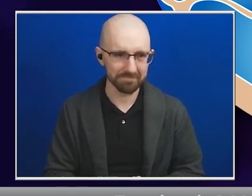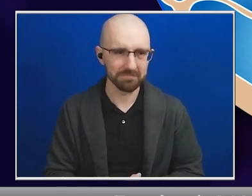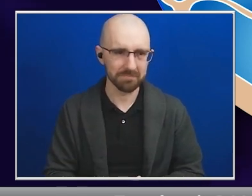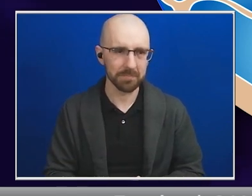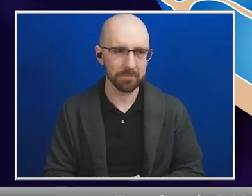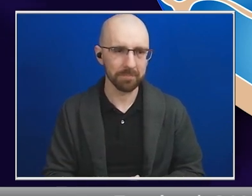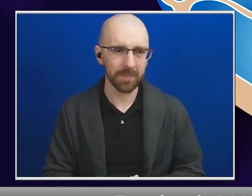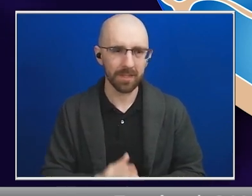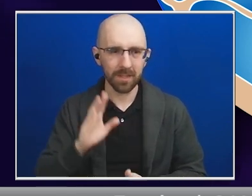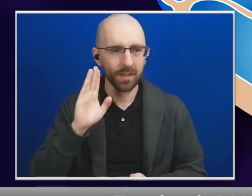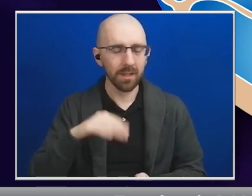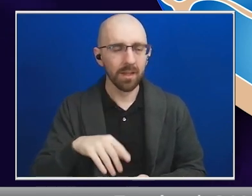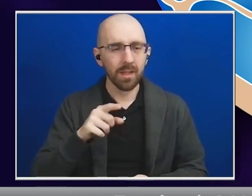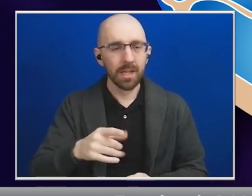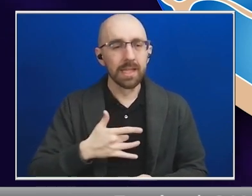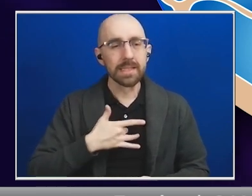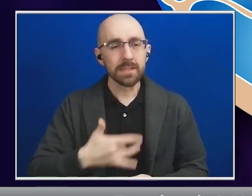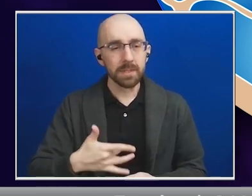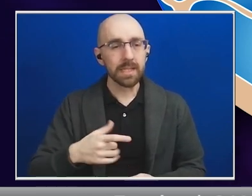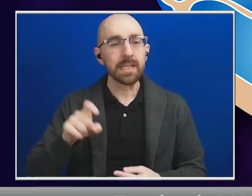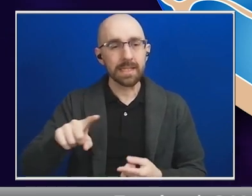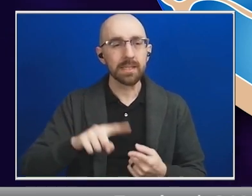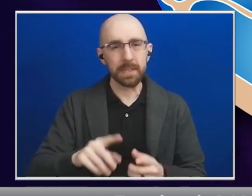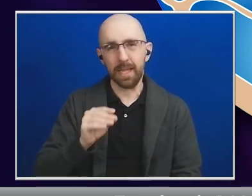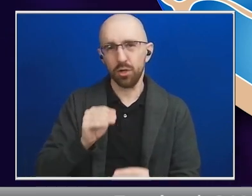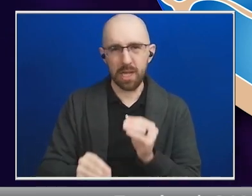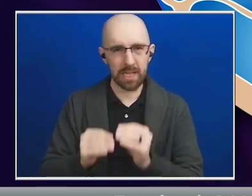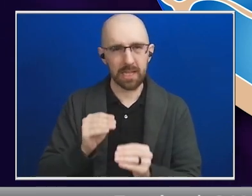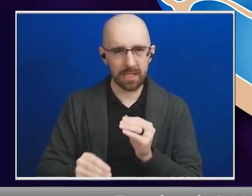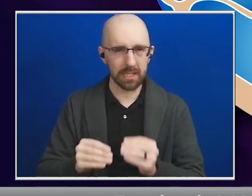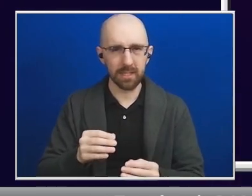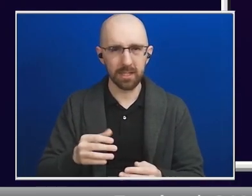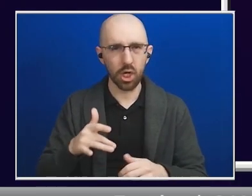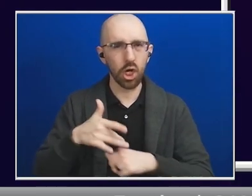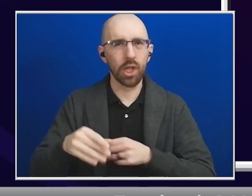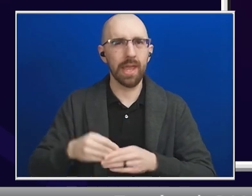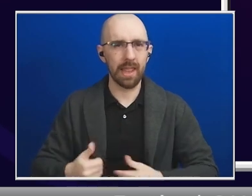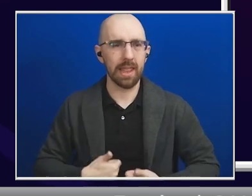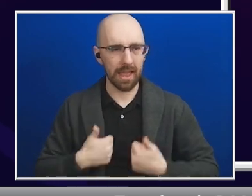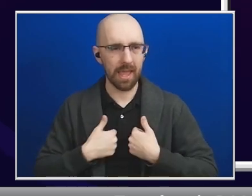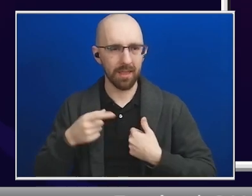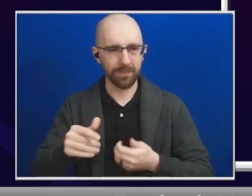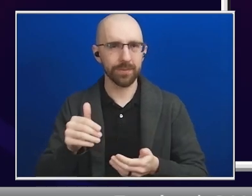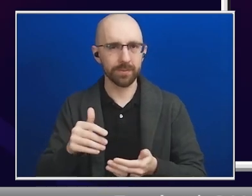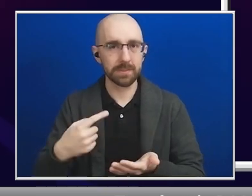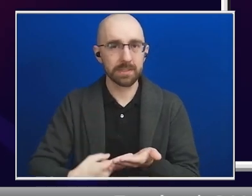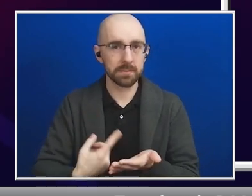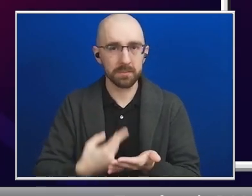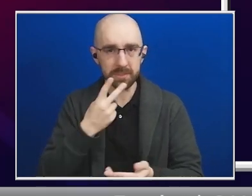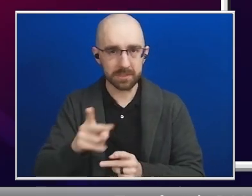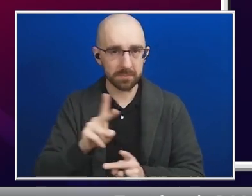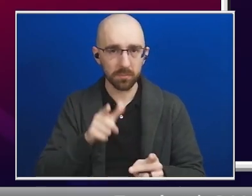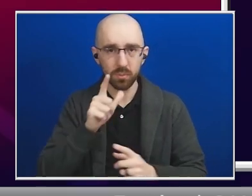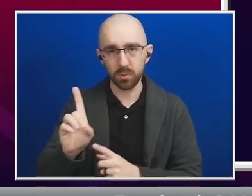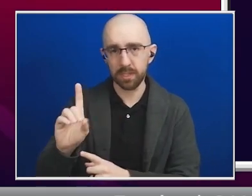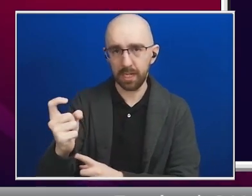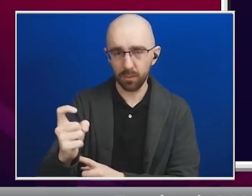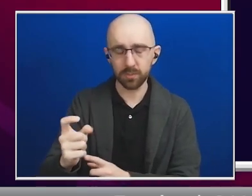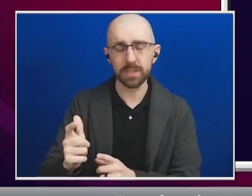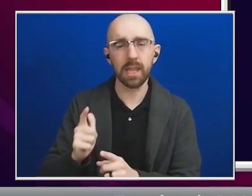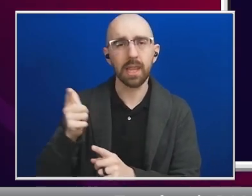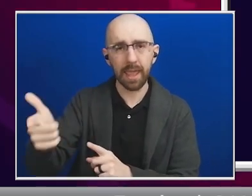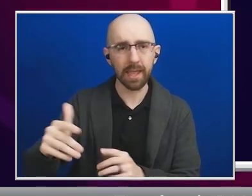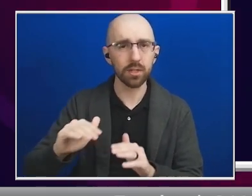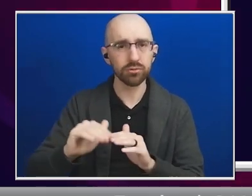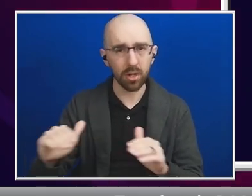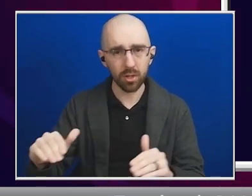This typically does need to be corrected relatively early in life, although you will occasionally see people who are diagnosed late in childhood or adolescence or